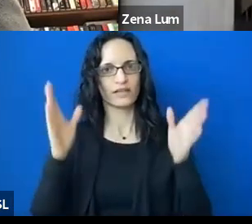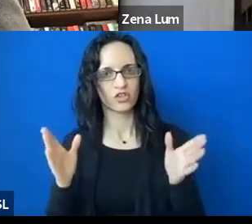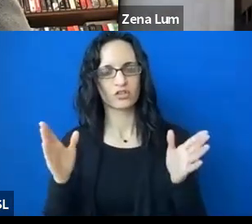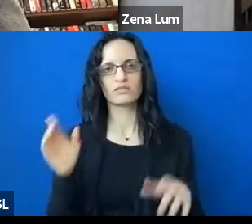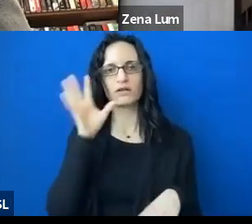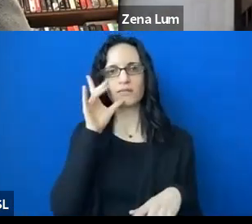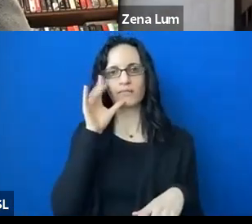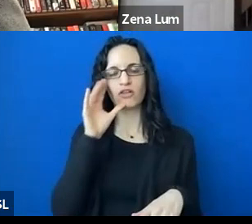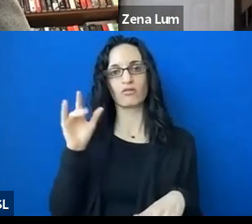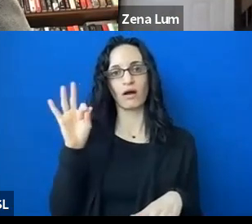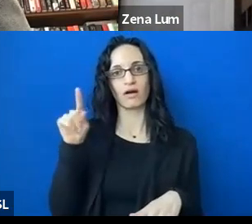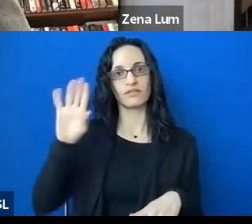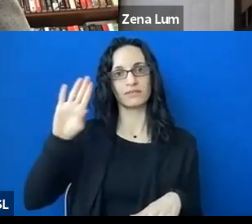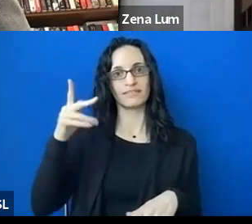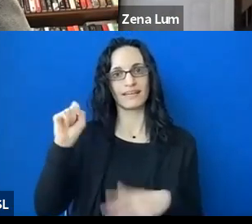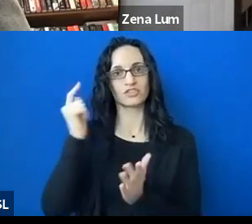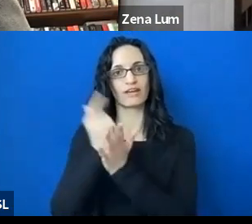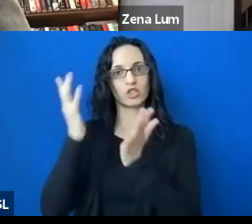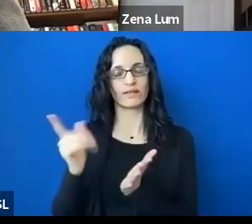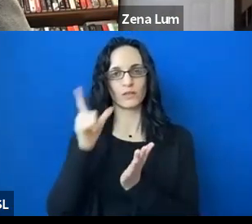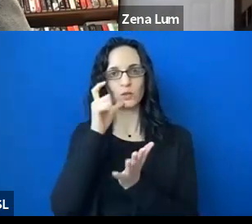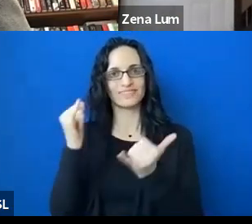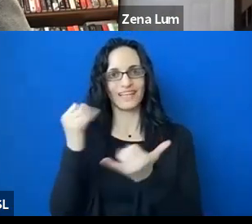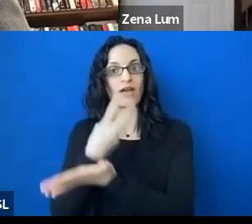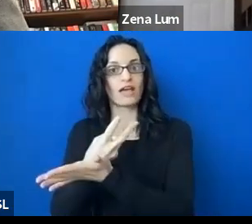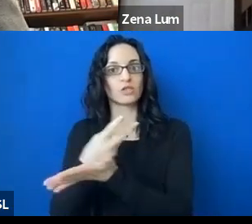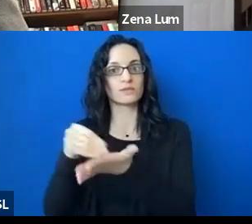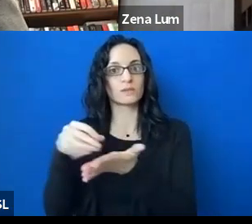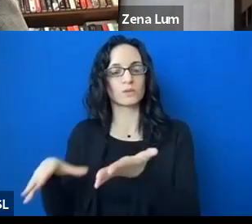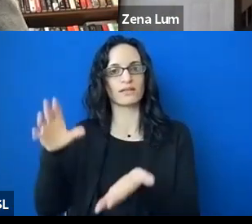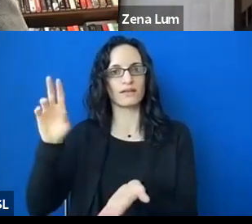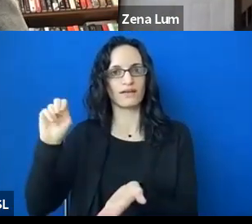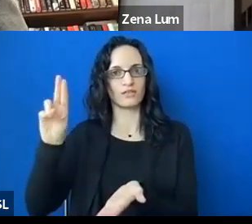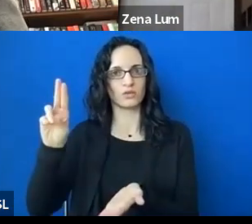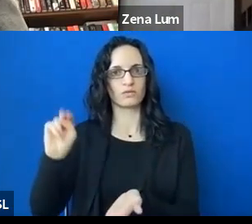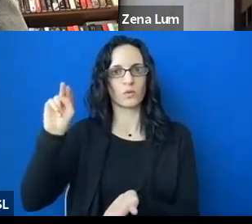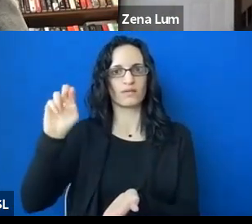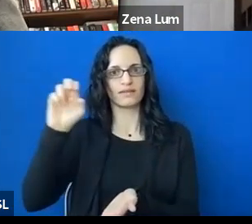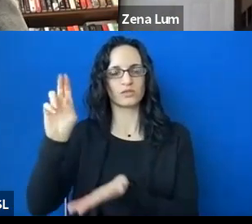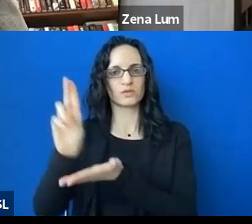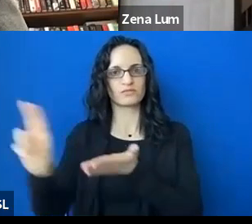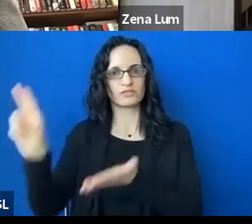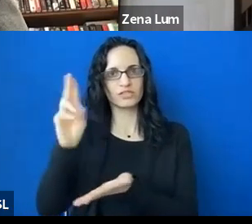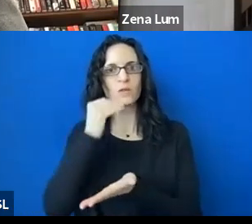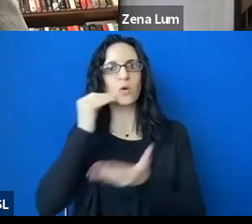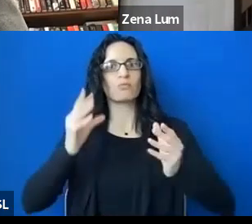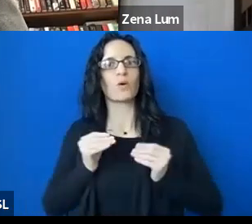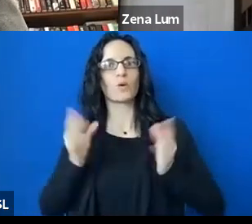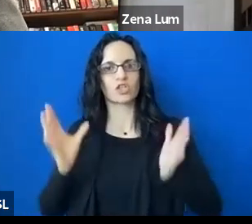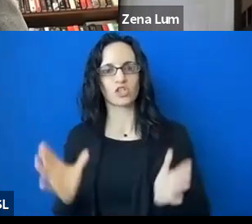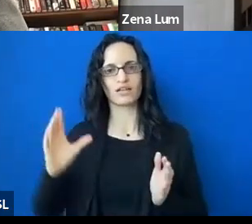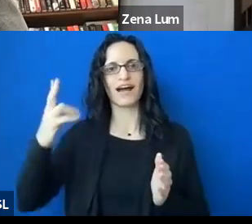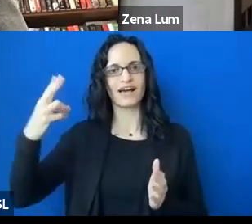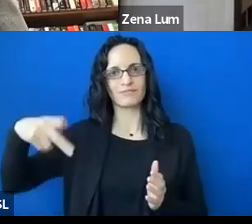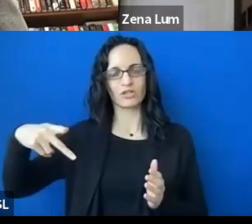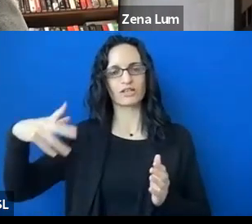of a BPS graduate who is now a graduate student at Northeastern University, homeowner in Hyde Park, and president of